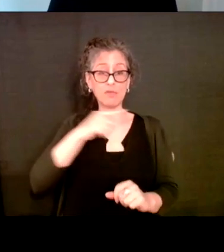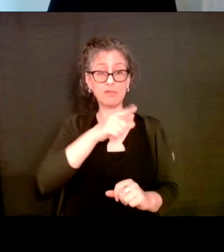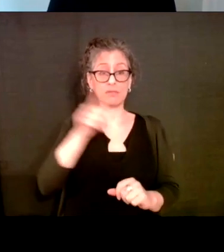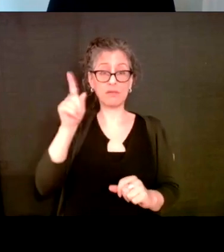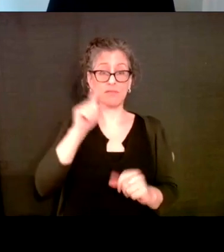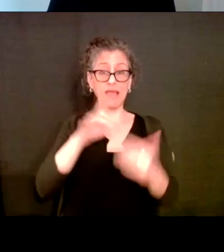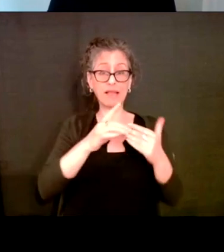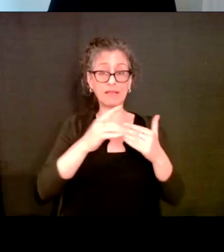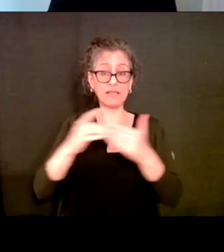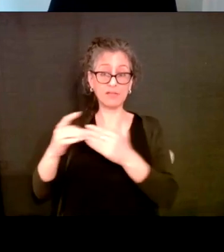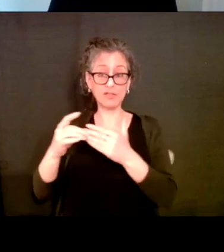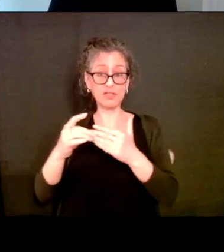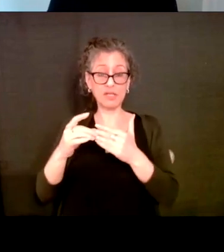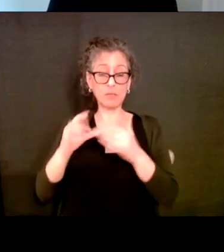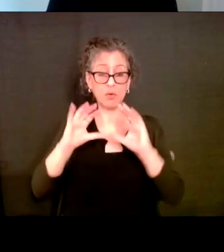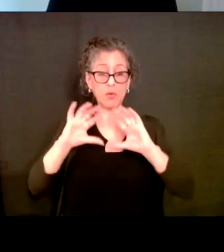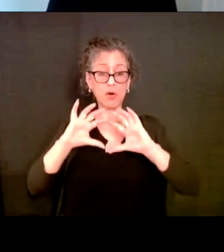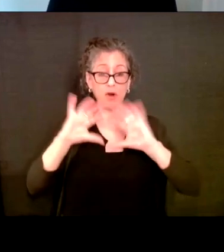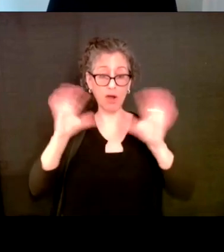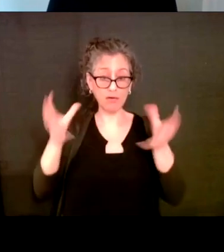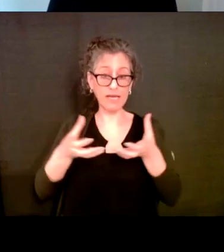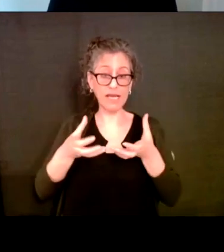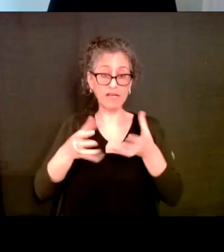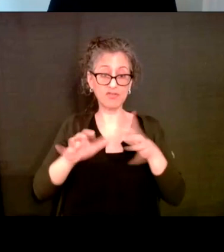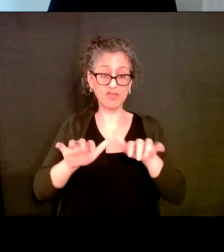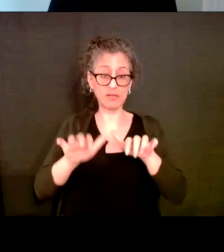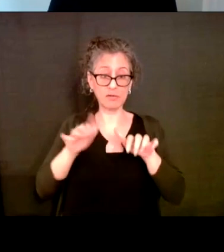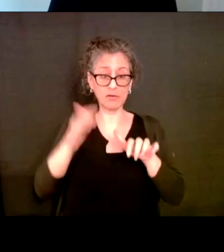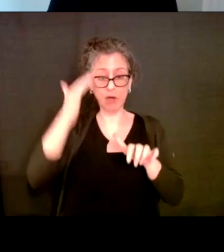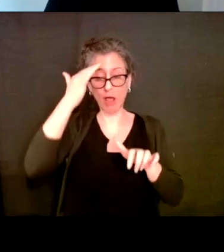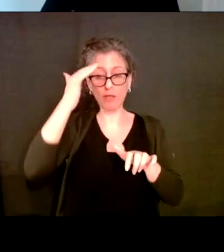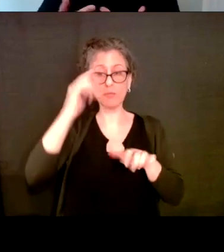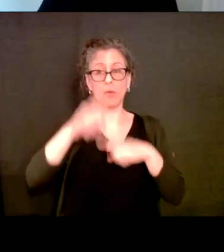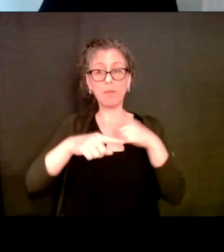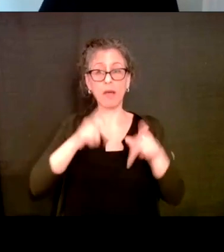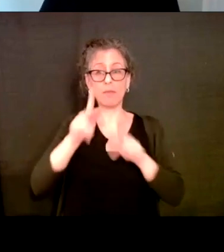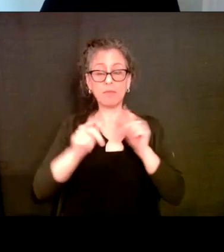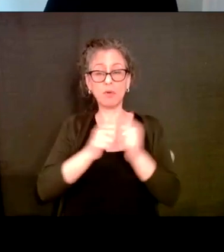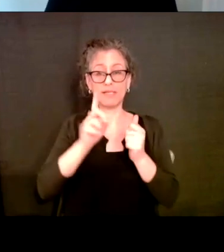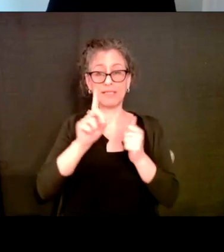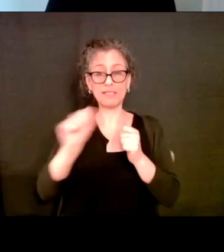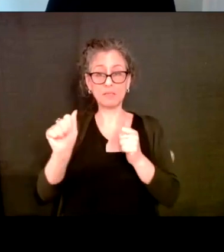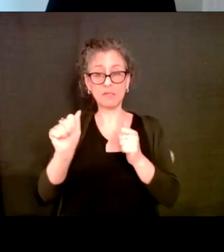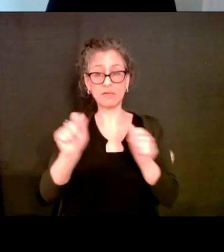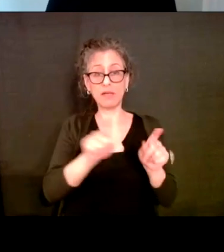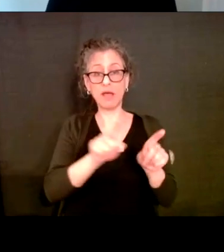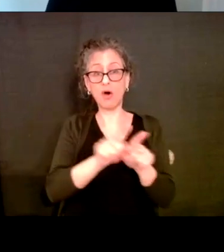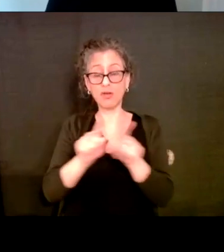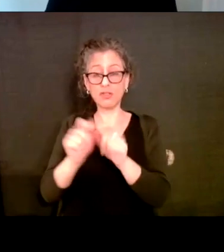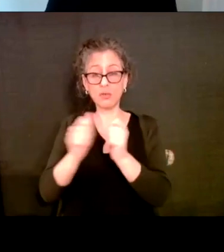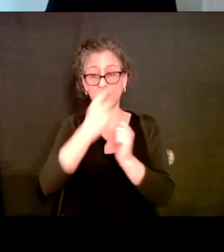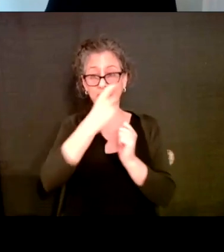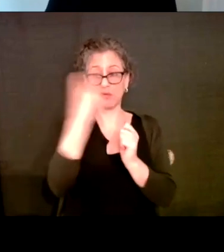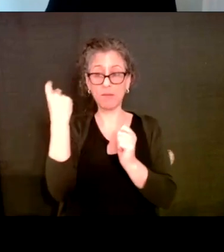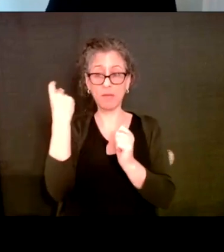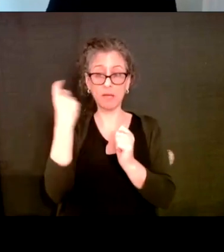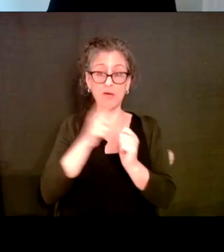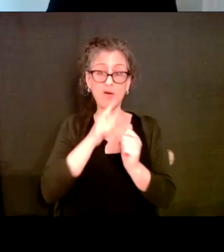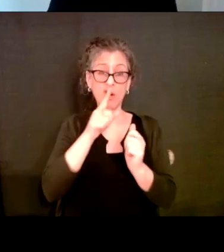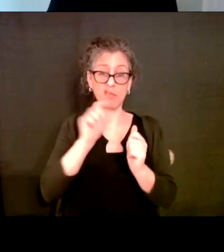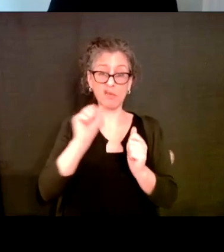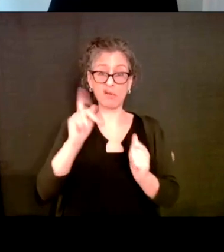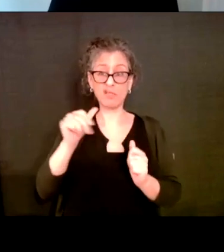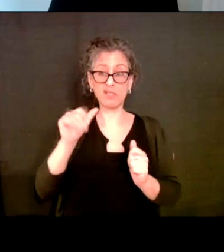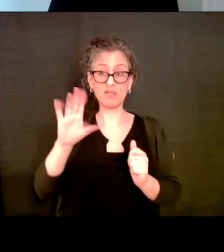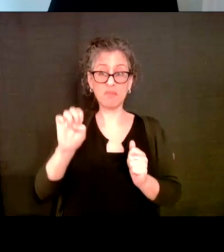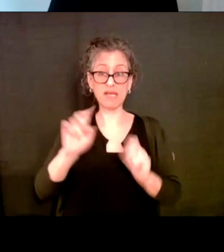your leadership and your congregation knowledgeable about people with disabilities as well as trauma? Are there spaces I can go